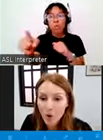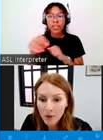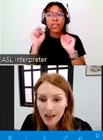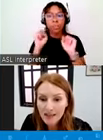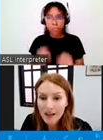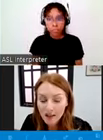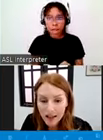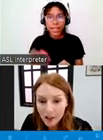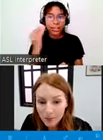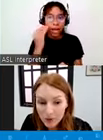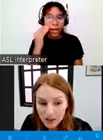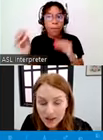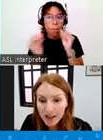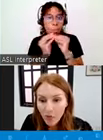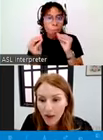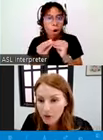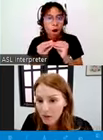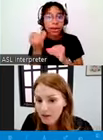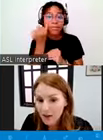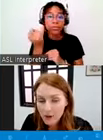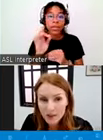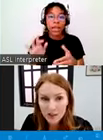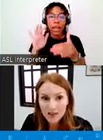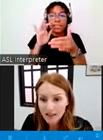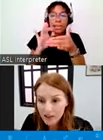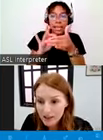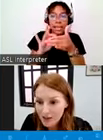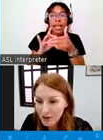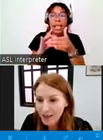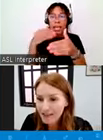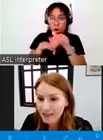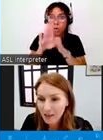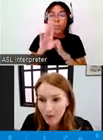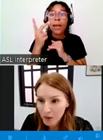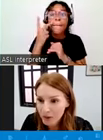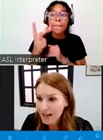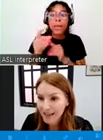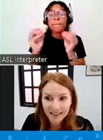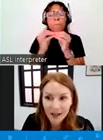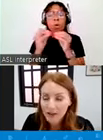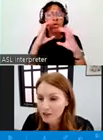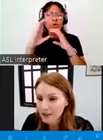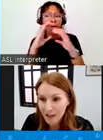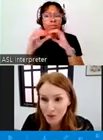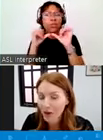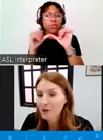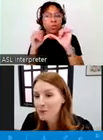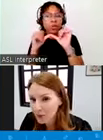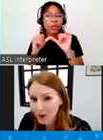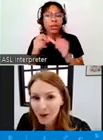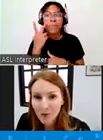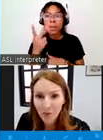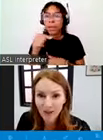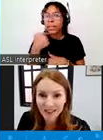the Mobilize online community. That's where these conversations can continue. I see some of you in the chat asking how can you stay in touch with other